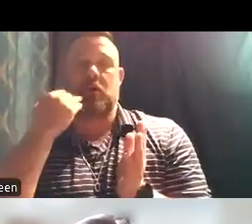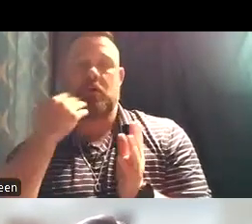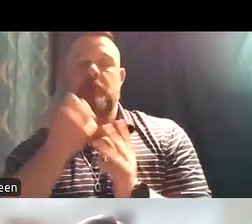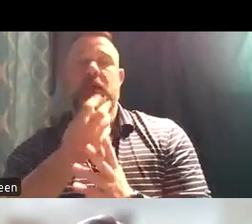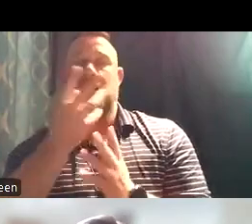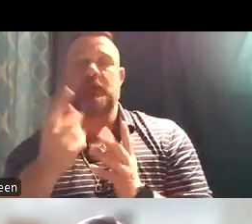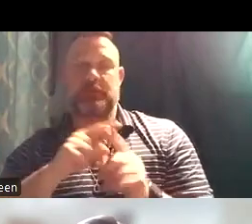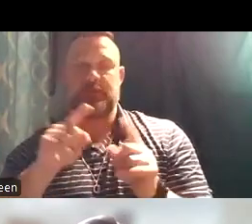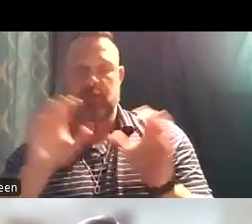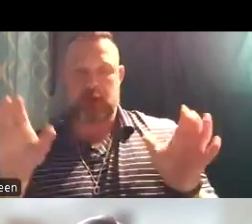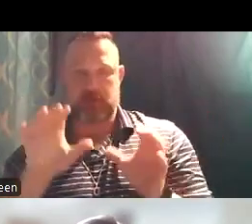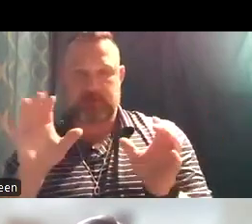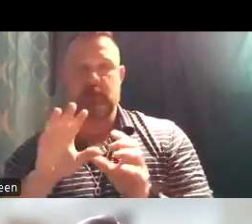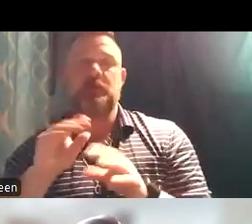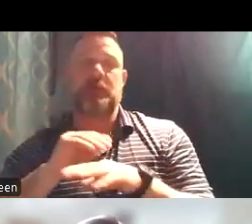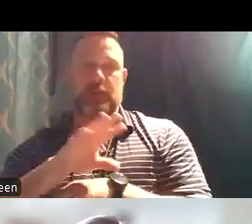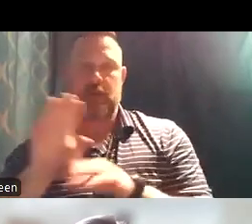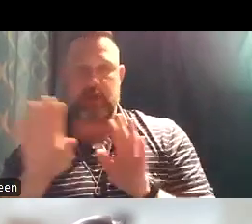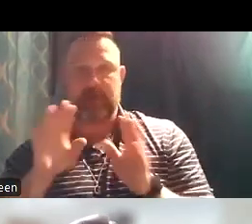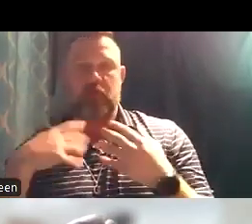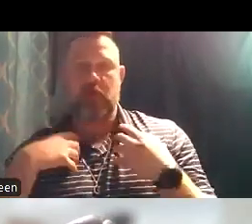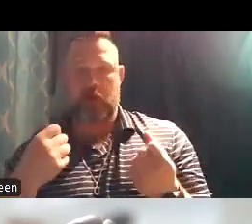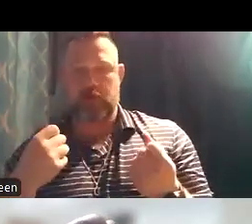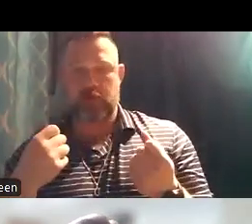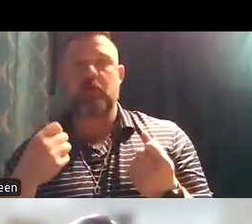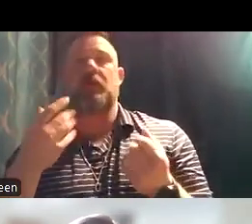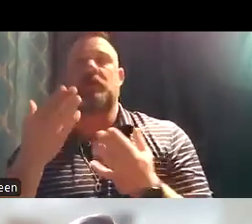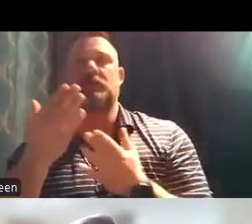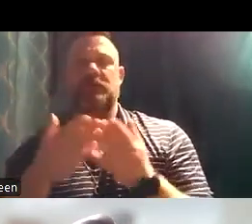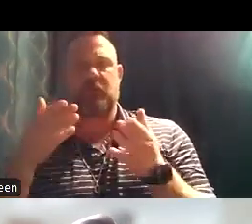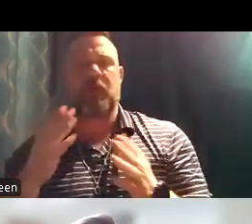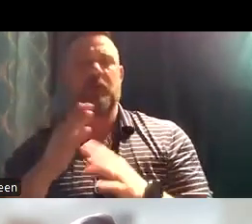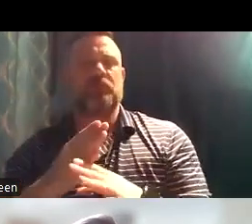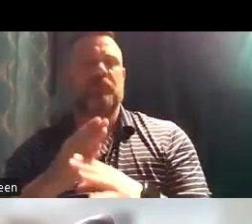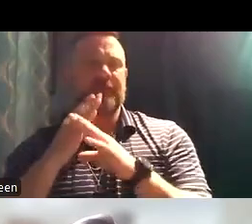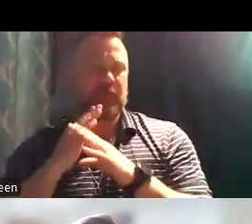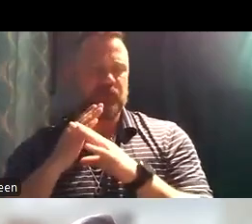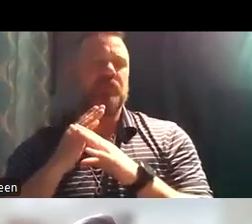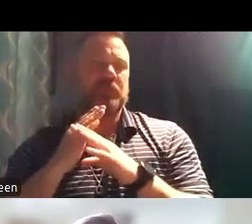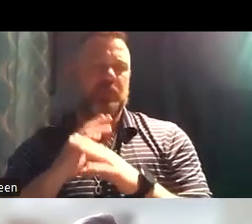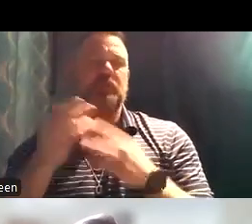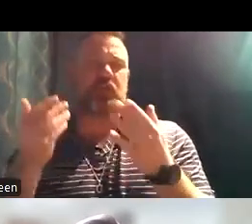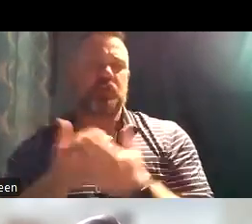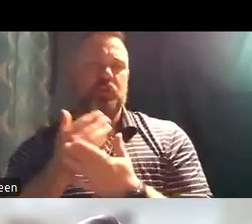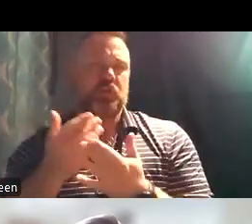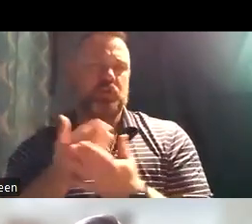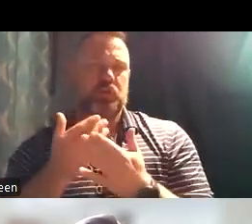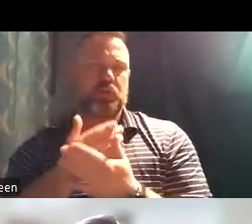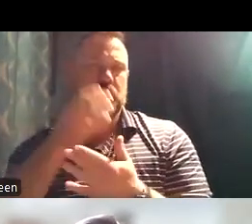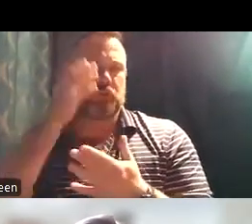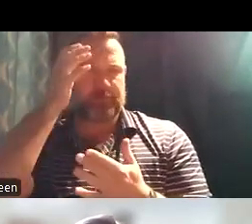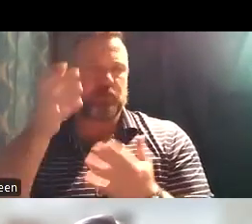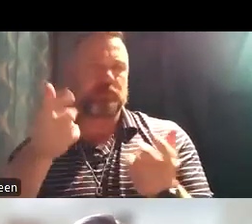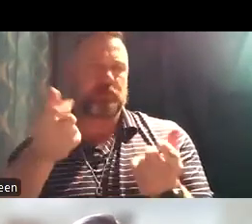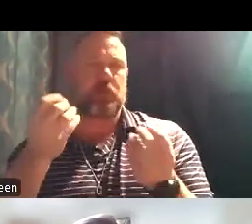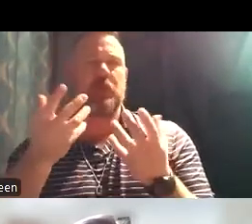different activities that impact behavioral health. And in some ways, behavioral health prevention is a relatively new field. So we wanted